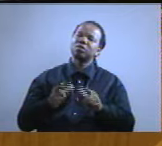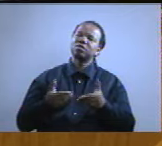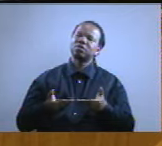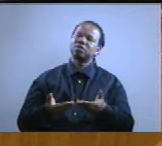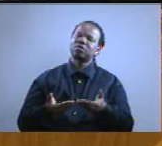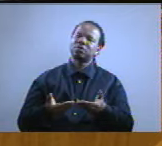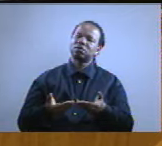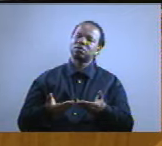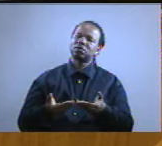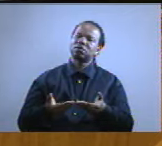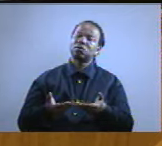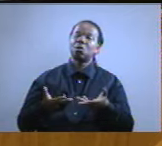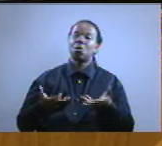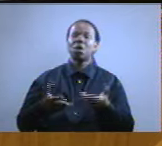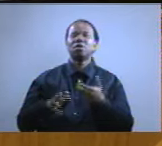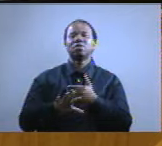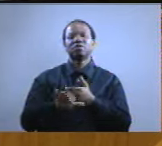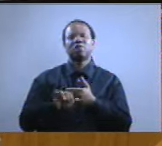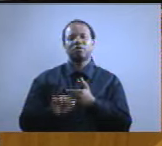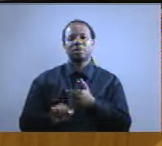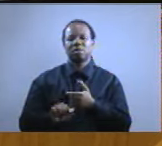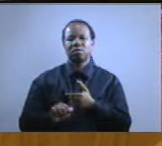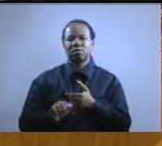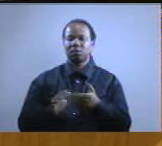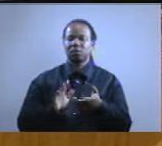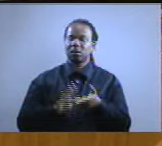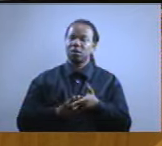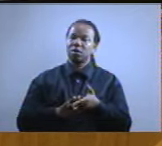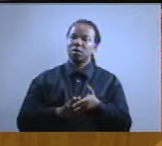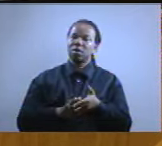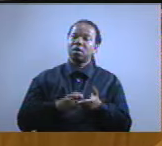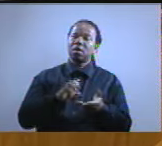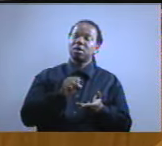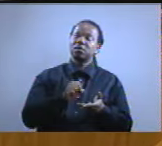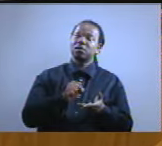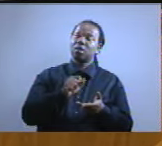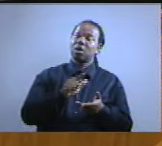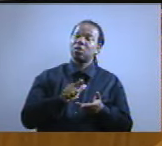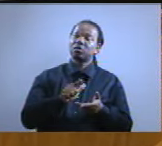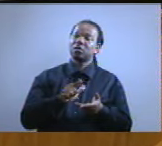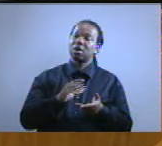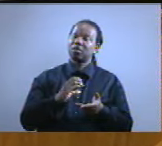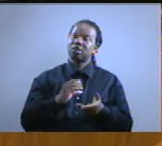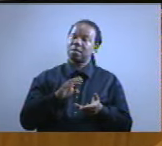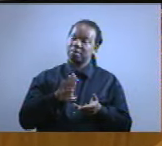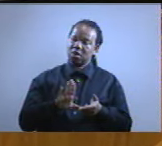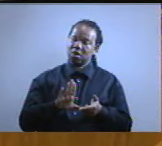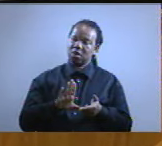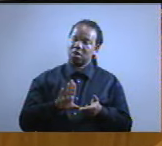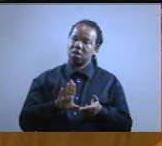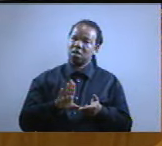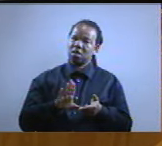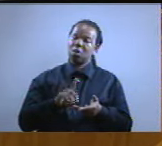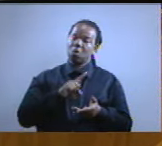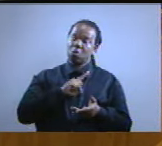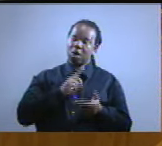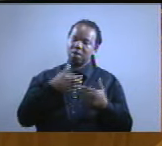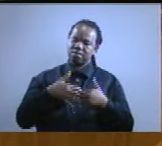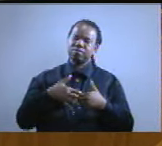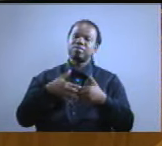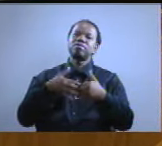Republic. The South African Language Practitioners Council Bill is established in order to facilitate